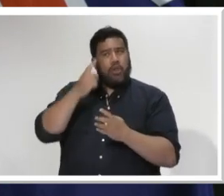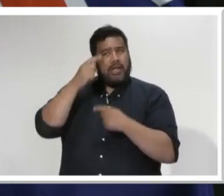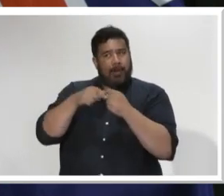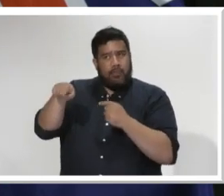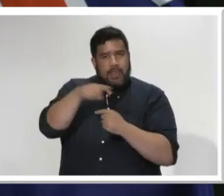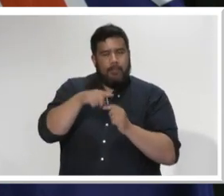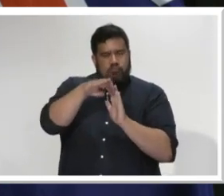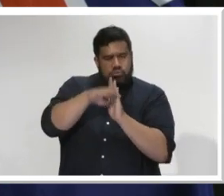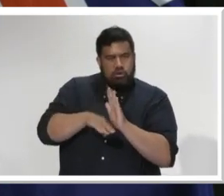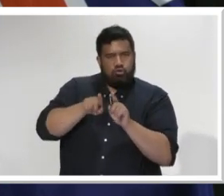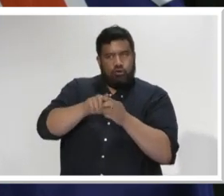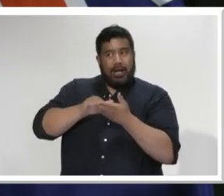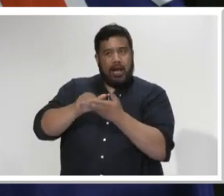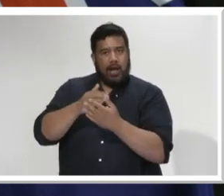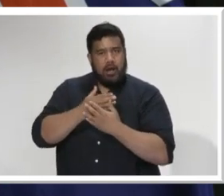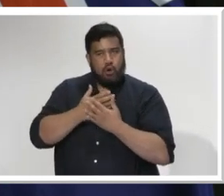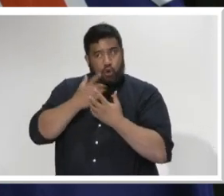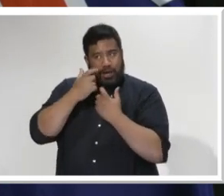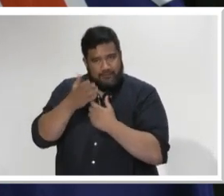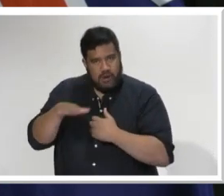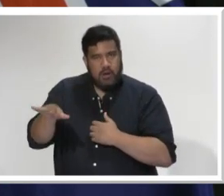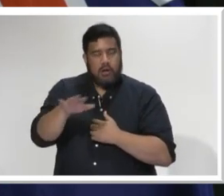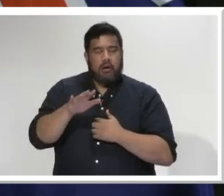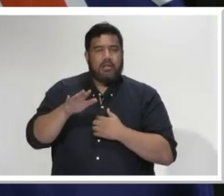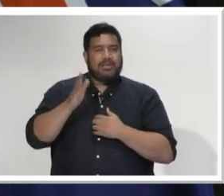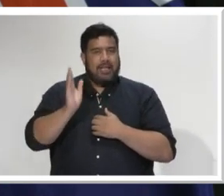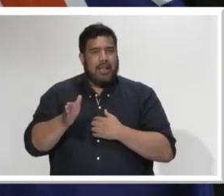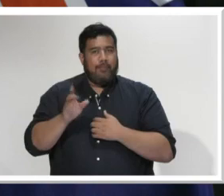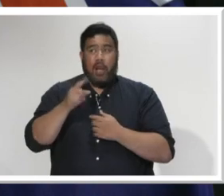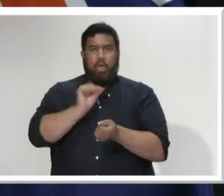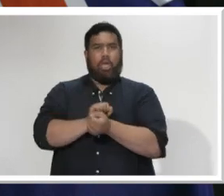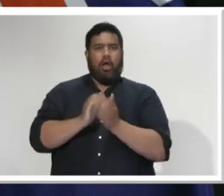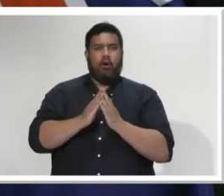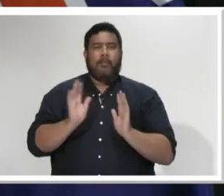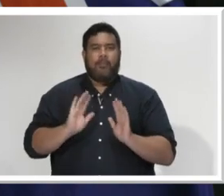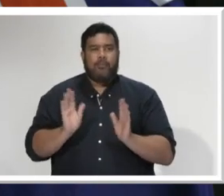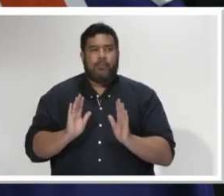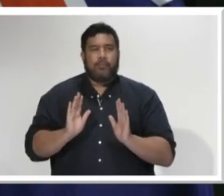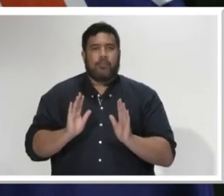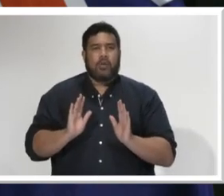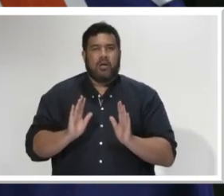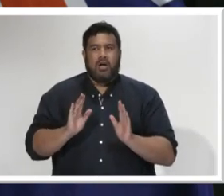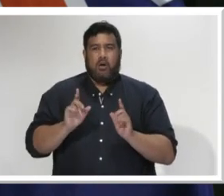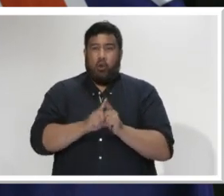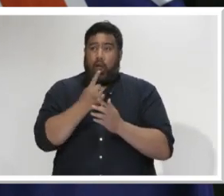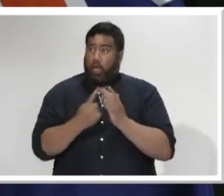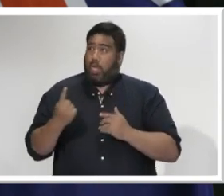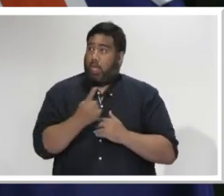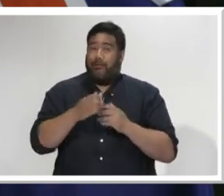hard on. But we are very mindful that we do not want to keep those groups in our society completely isolated.